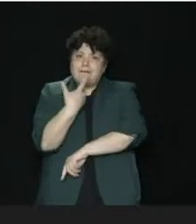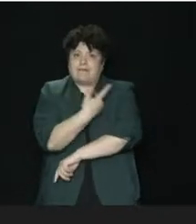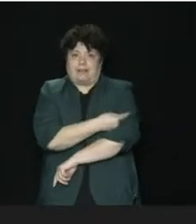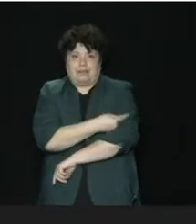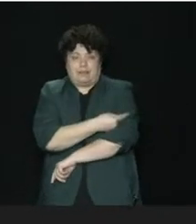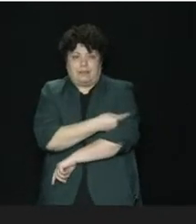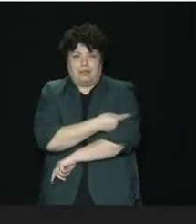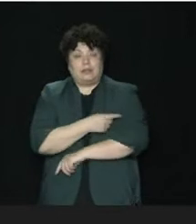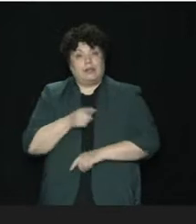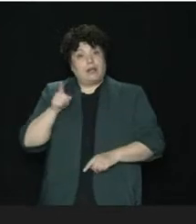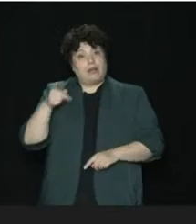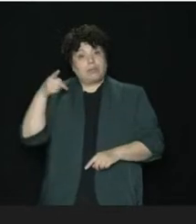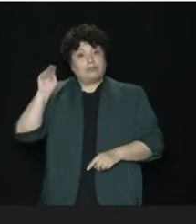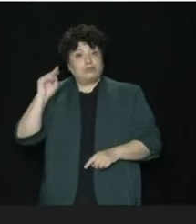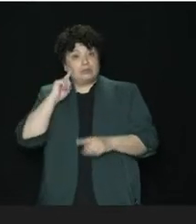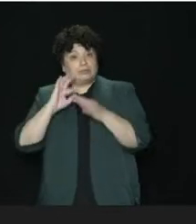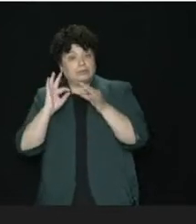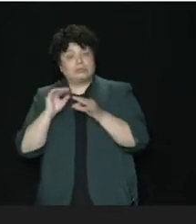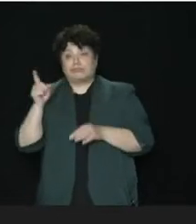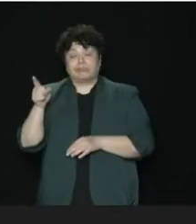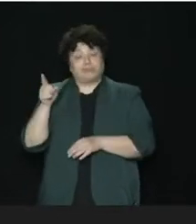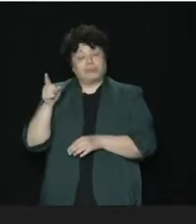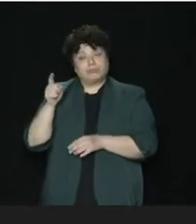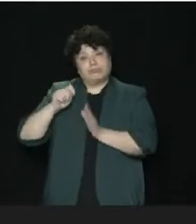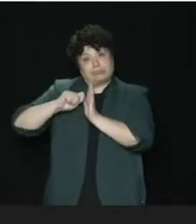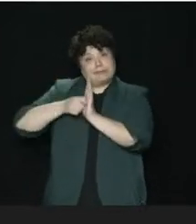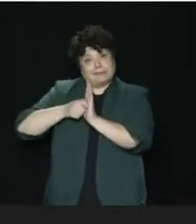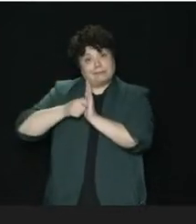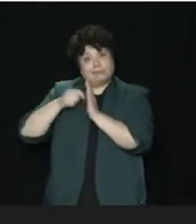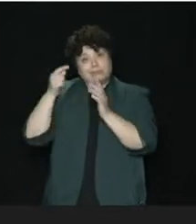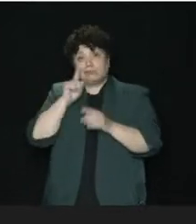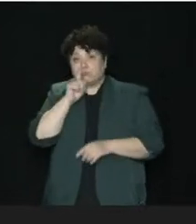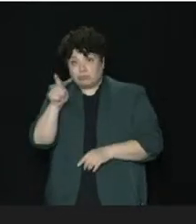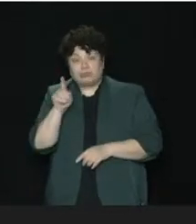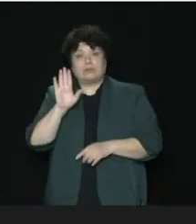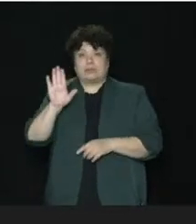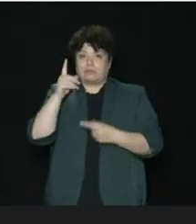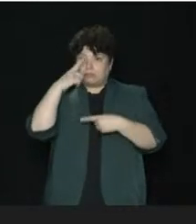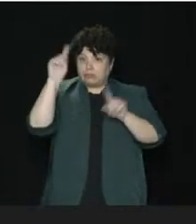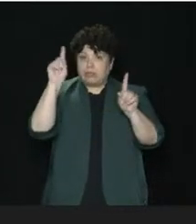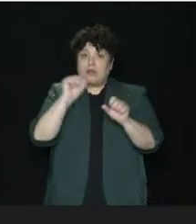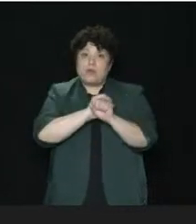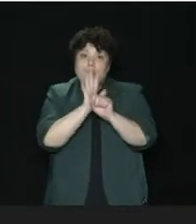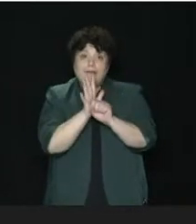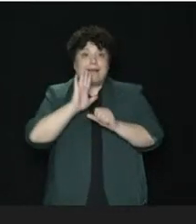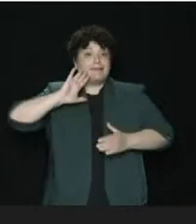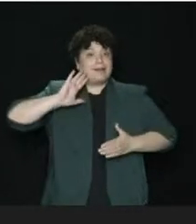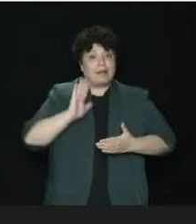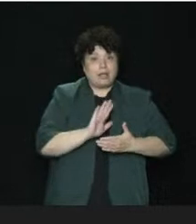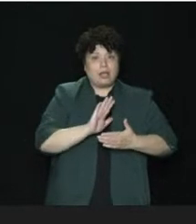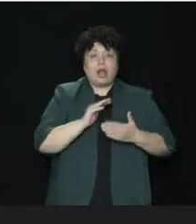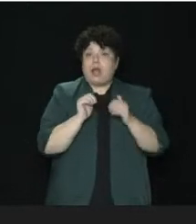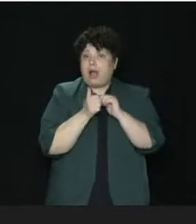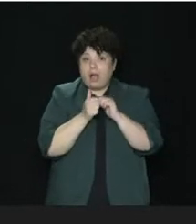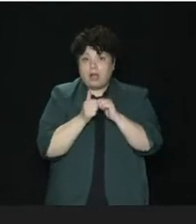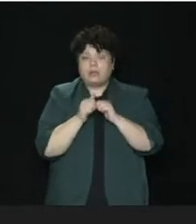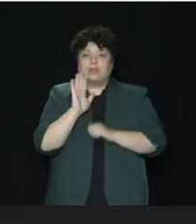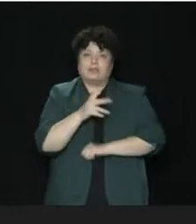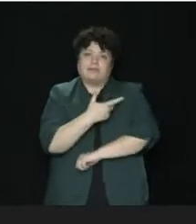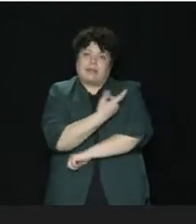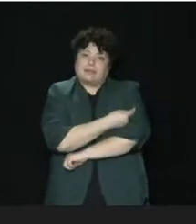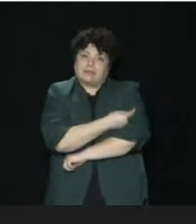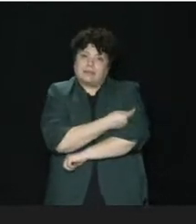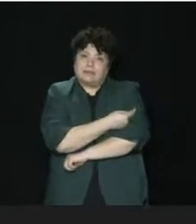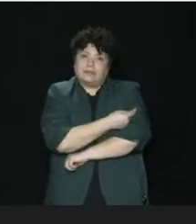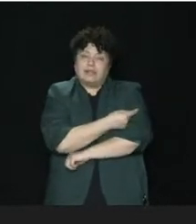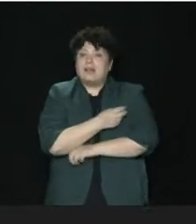key to help us get through this pandemic, is to get vaccinated. I think that it is